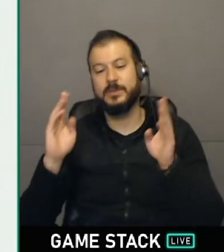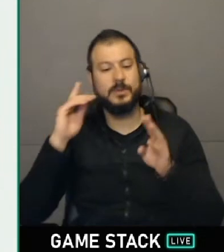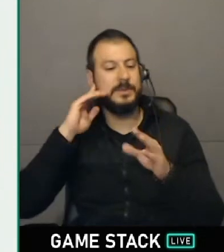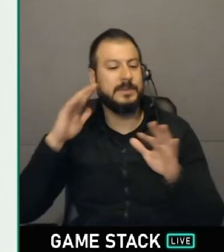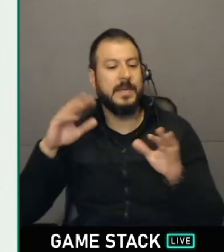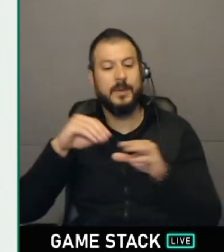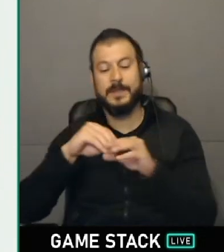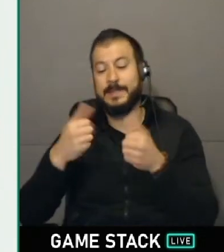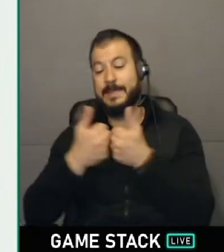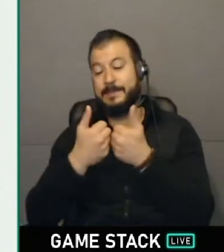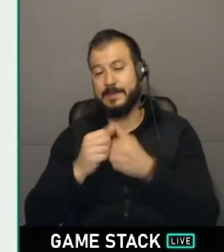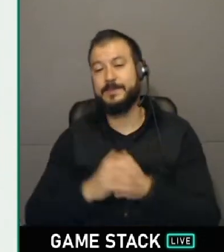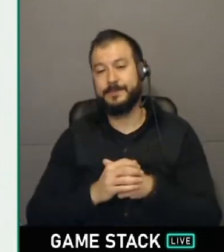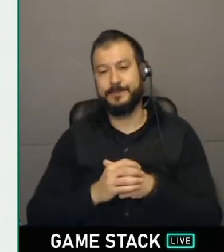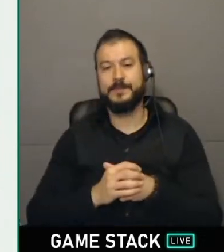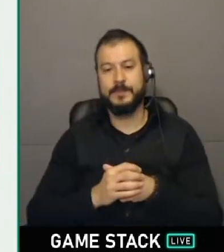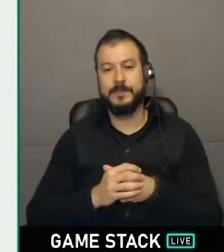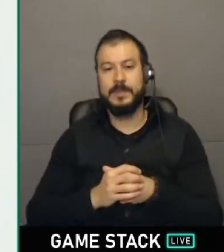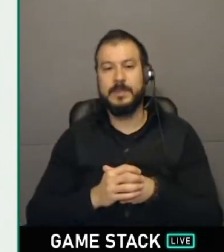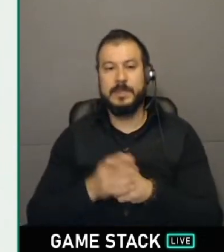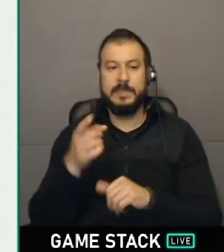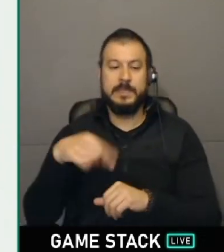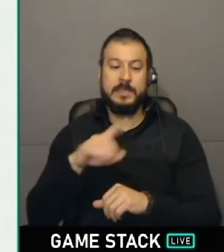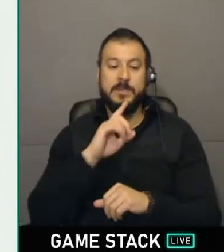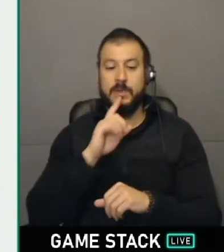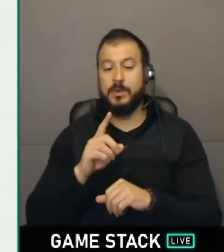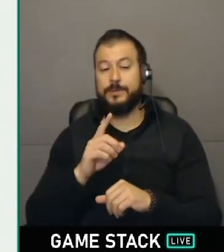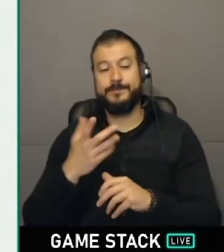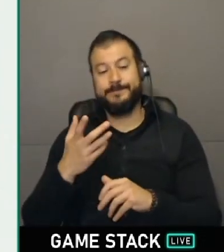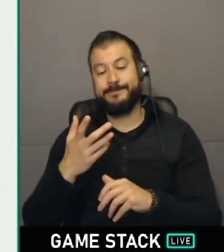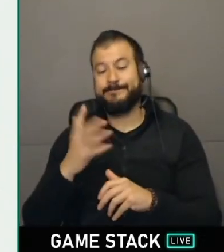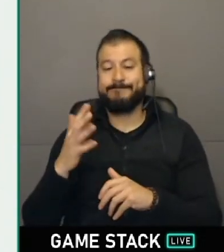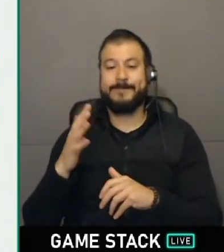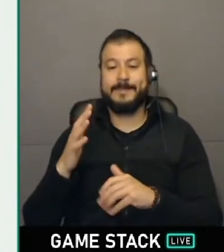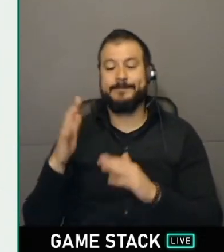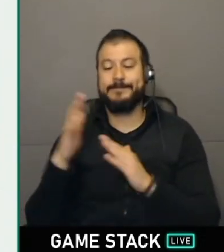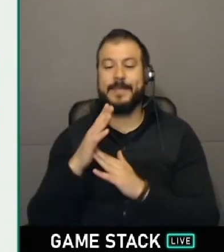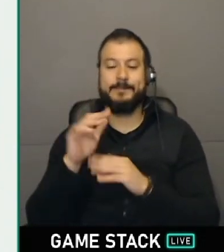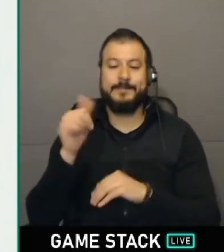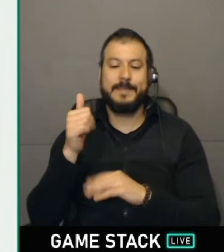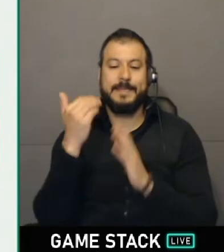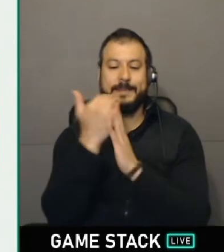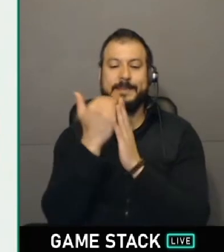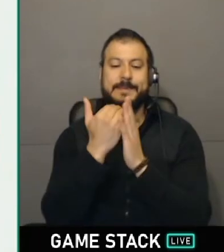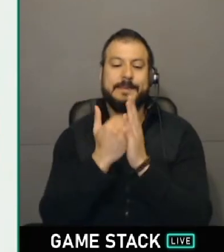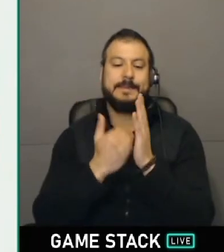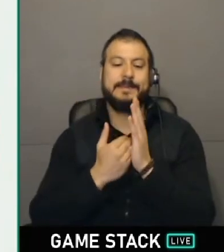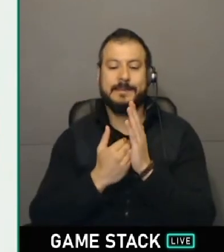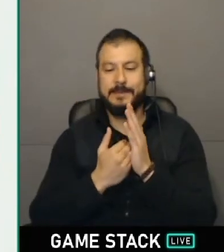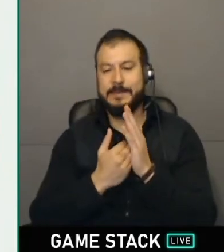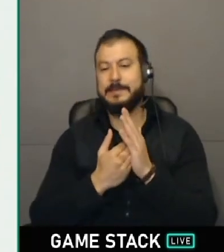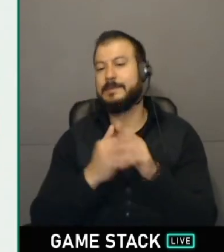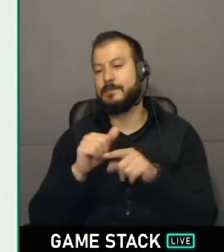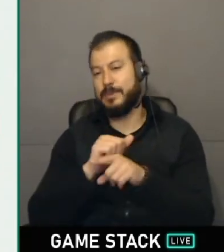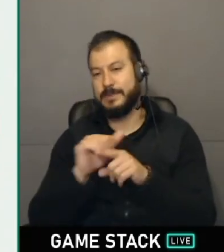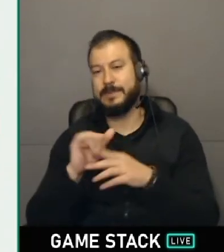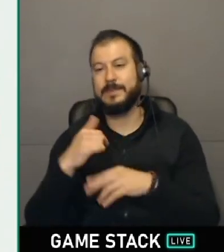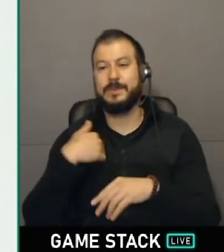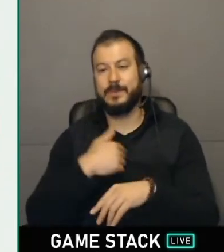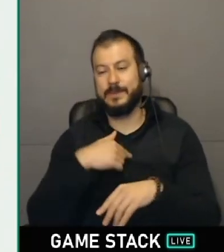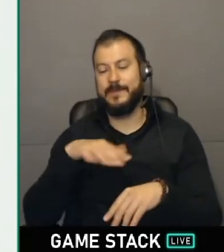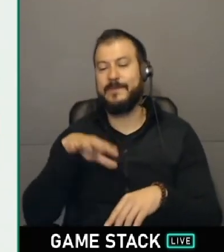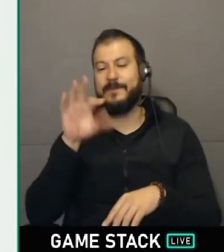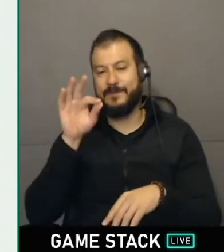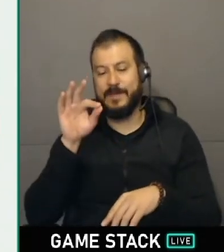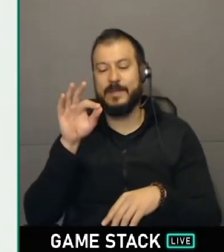These are just a sort of a top 10 list of practices that we have found